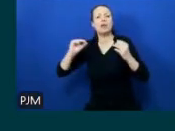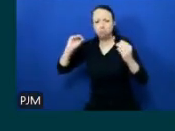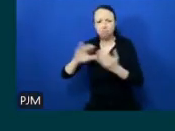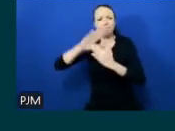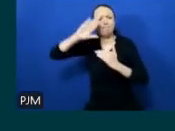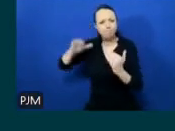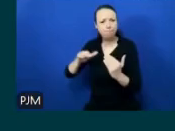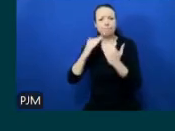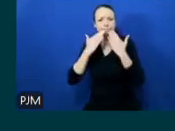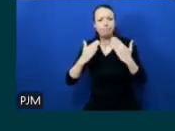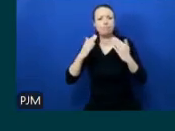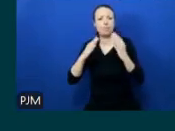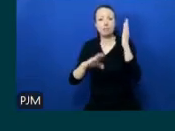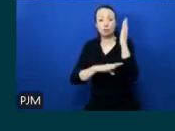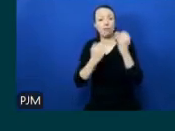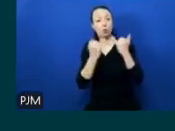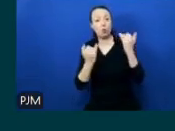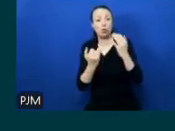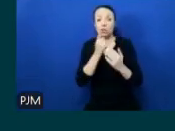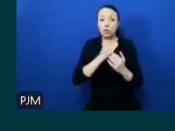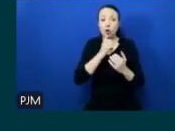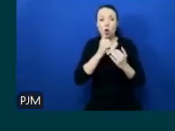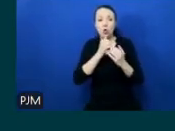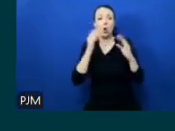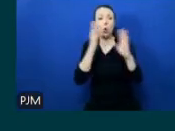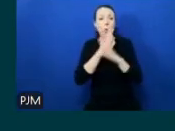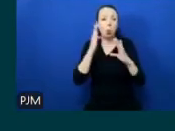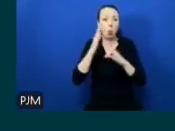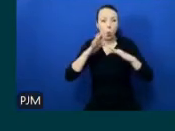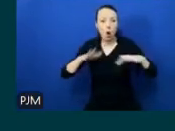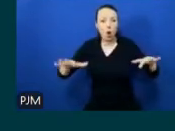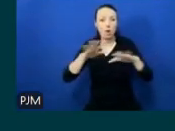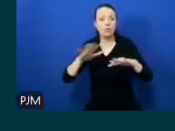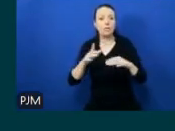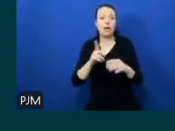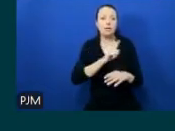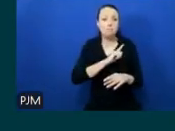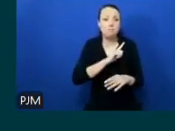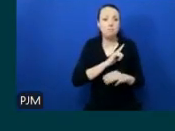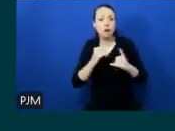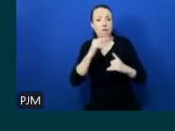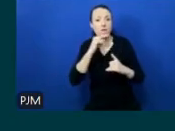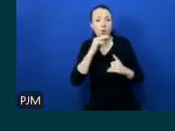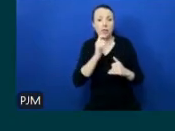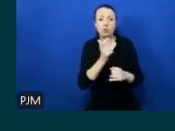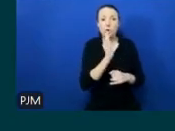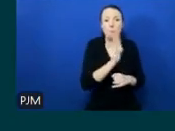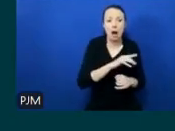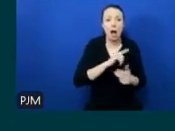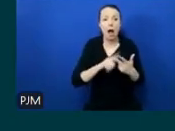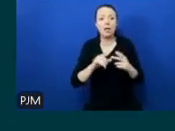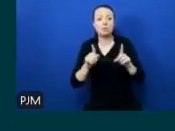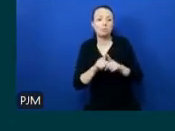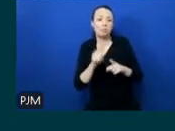water, strengthening overall resilience, and also improving quality of life. And